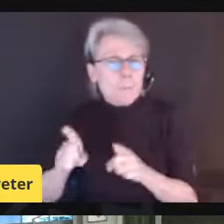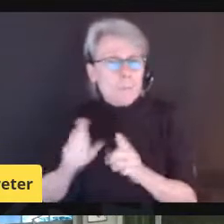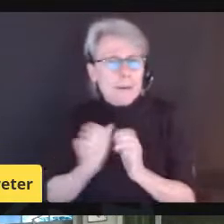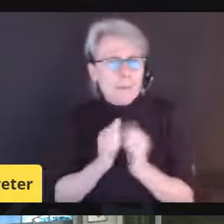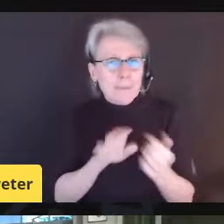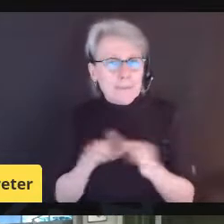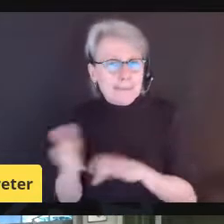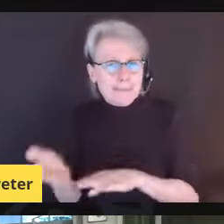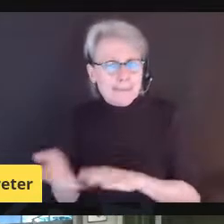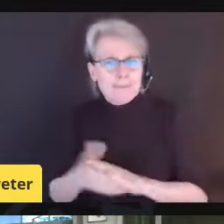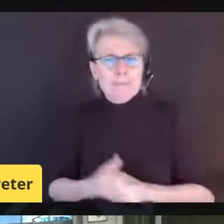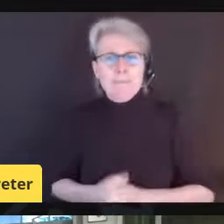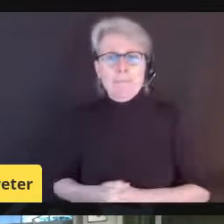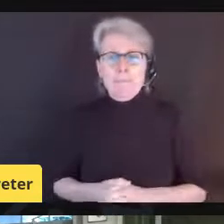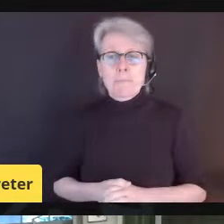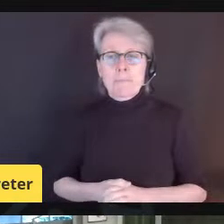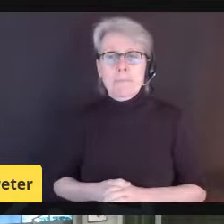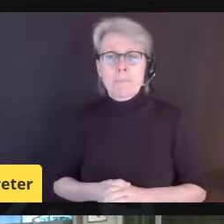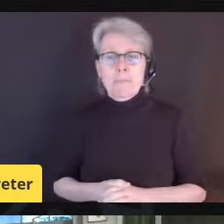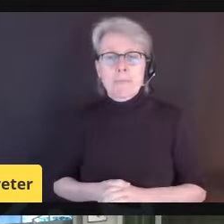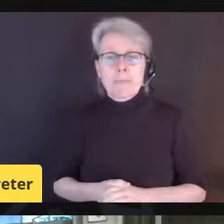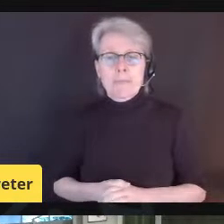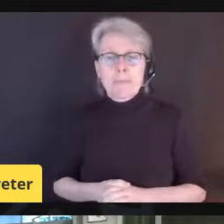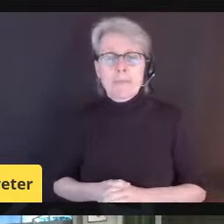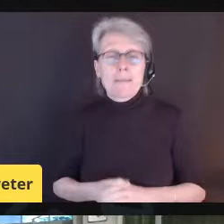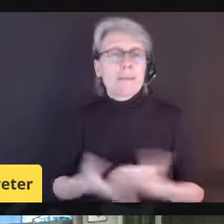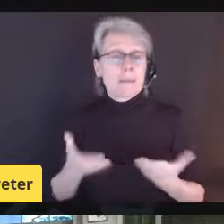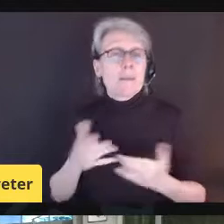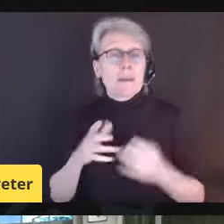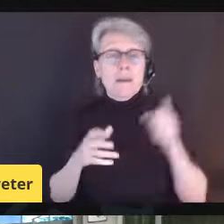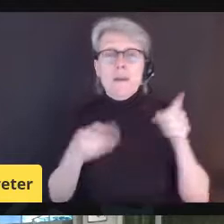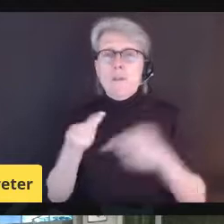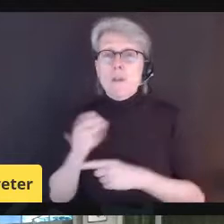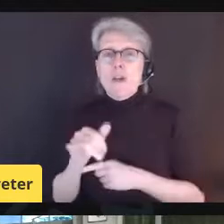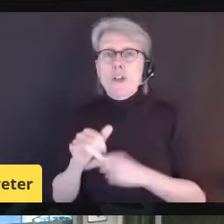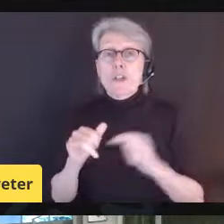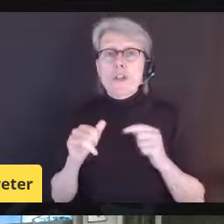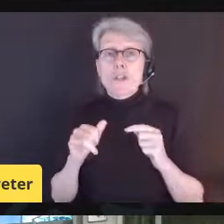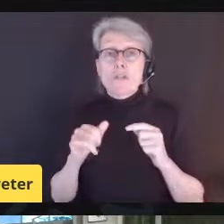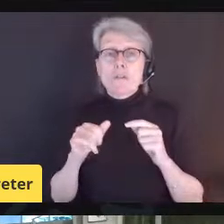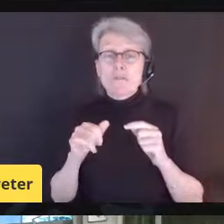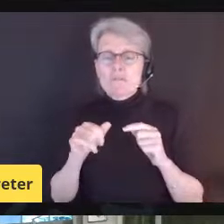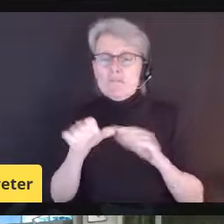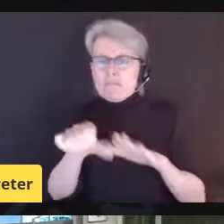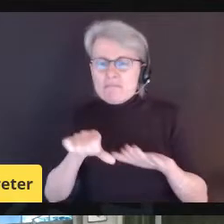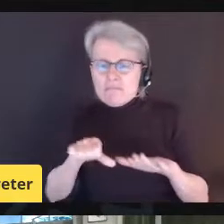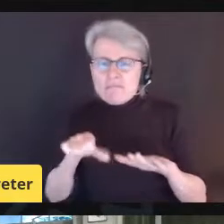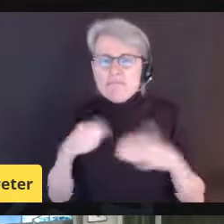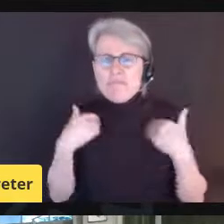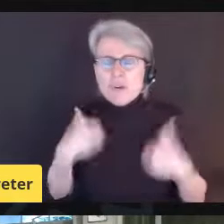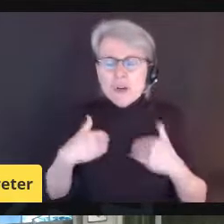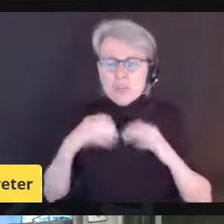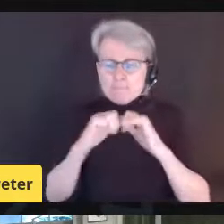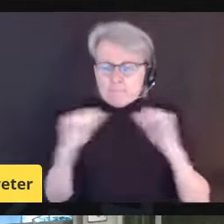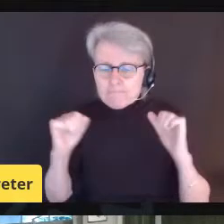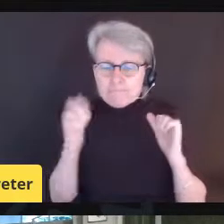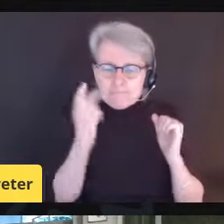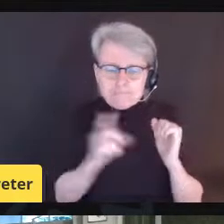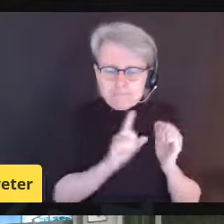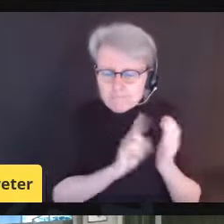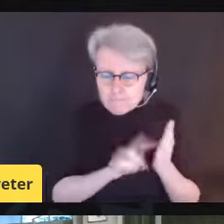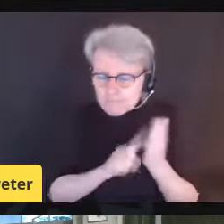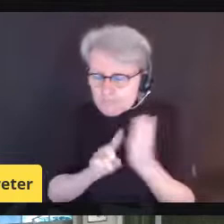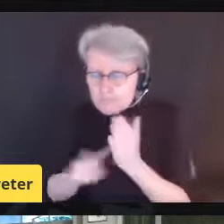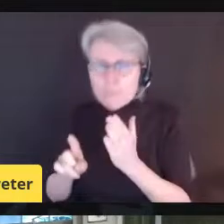often a pathologist, while they're doing the autopsy, that will take a look at a lot of different clues to try to figure out what the